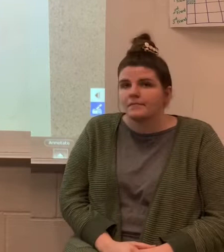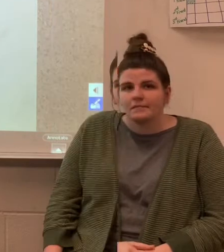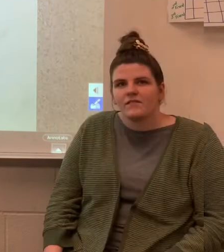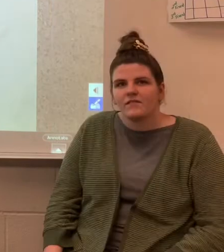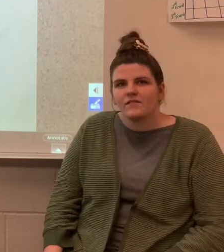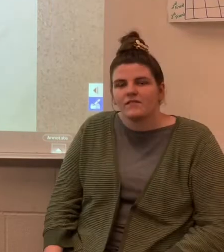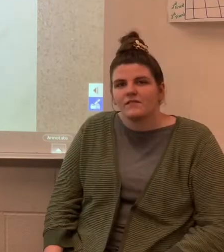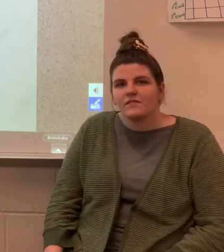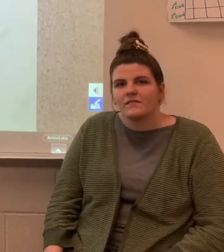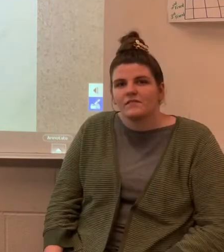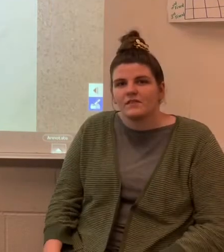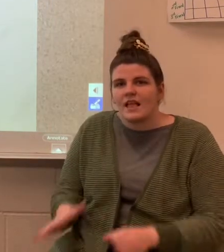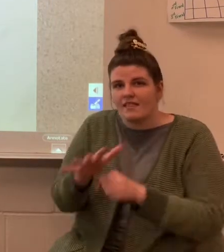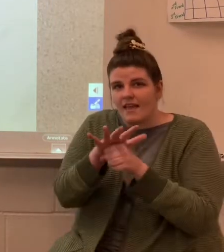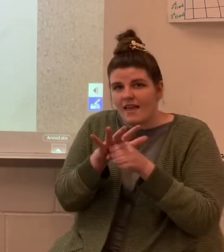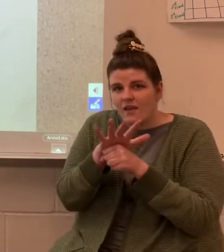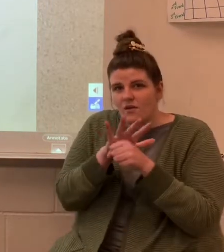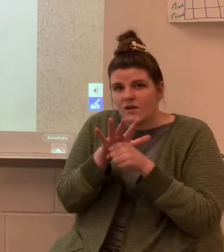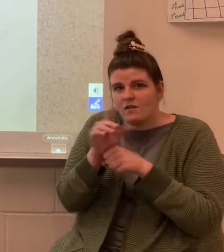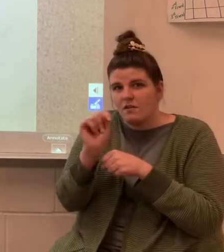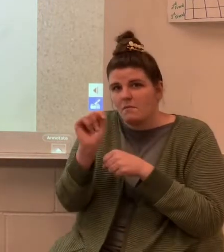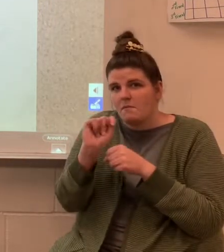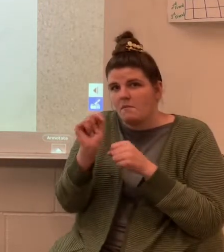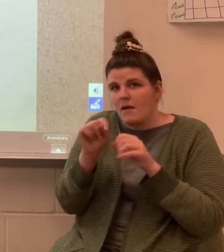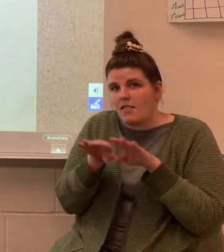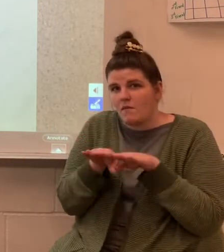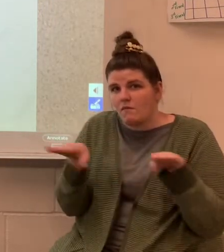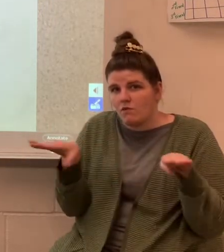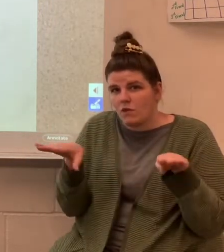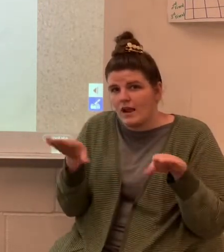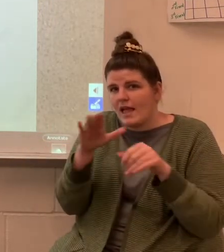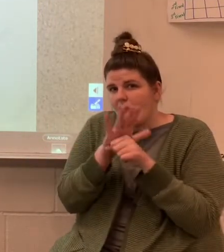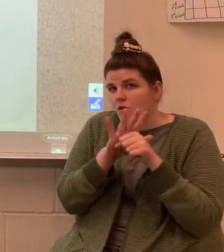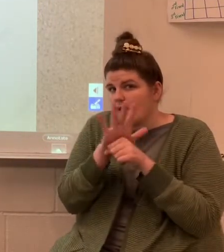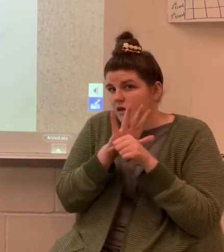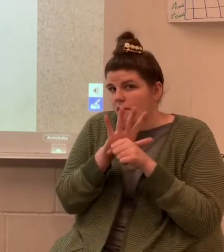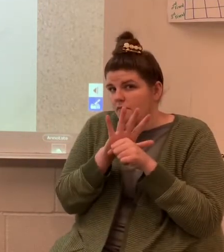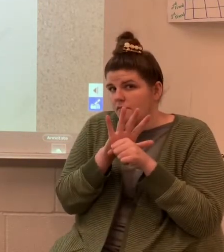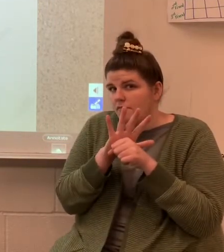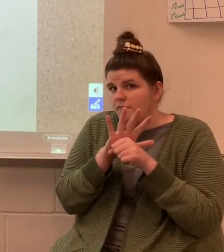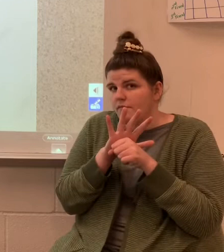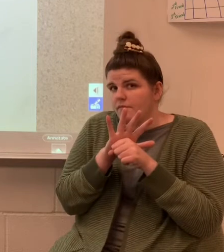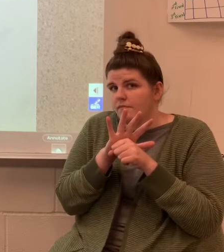All right, the area of the bathroom floor. First of all, area